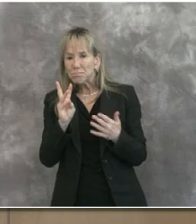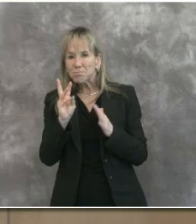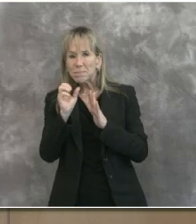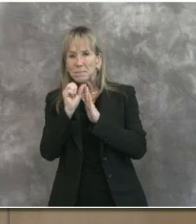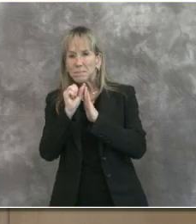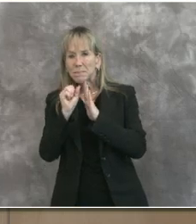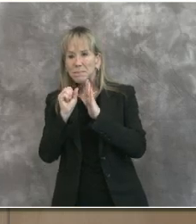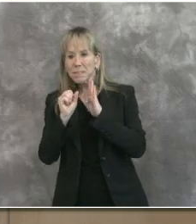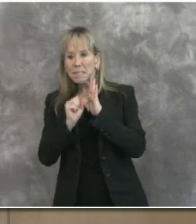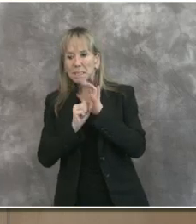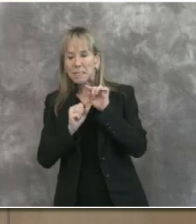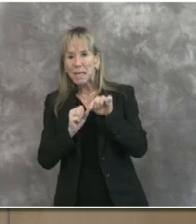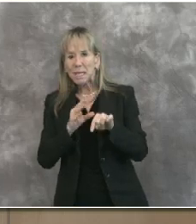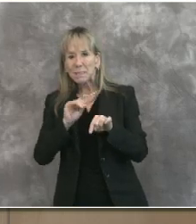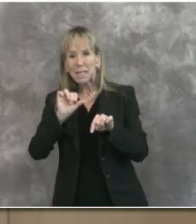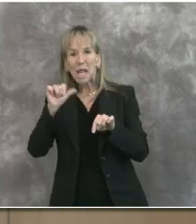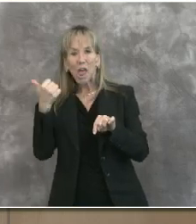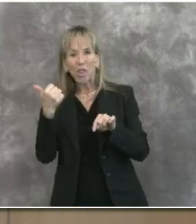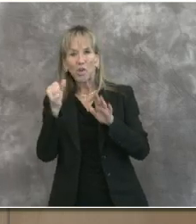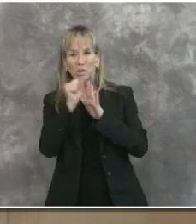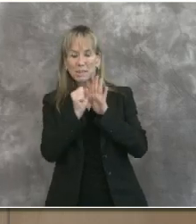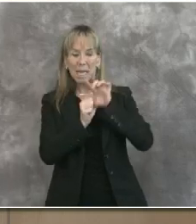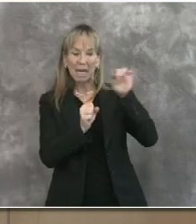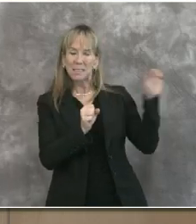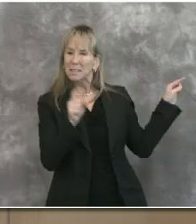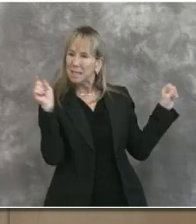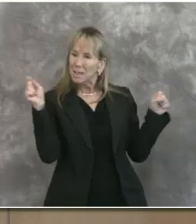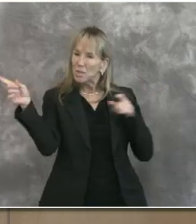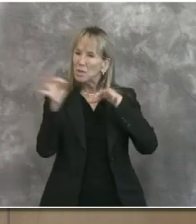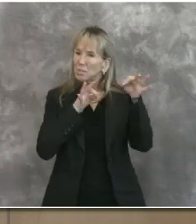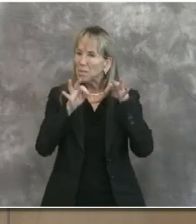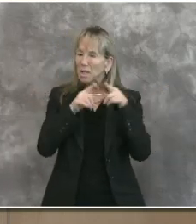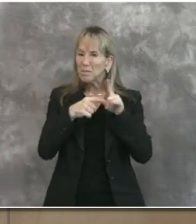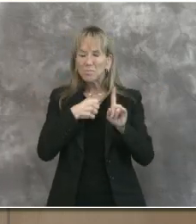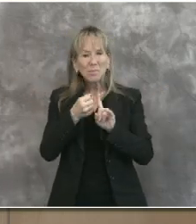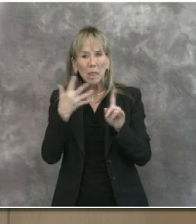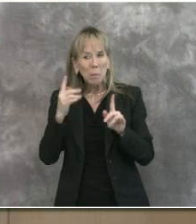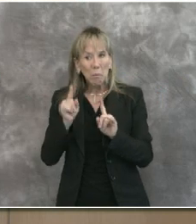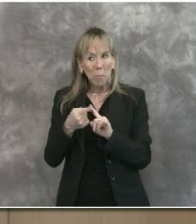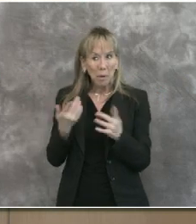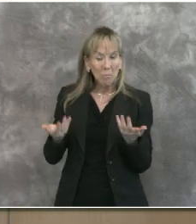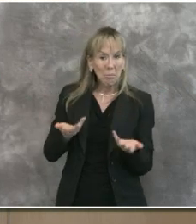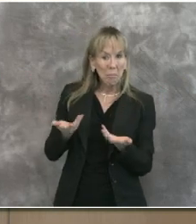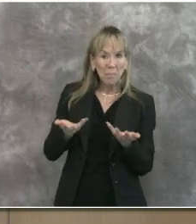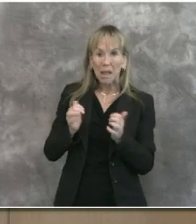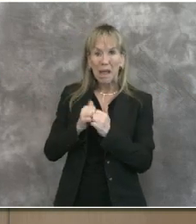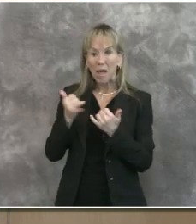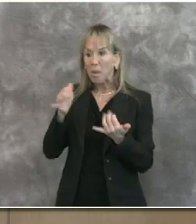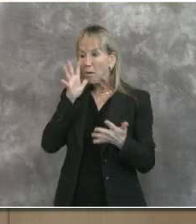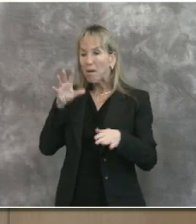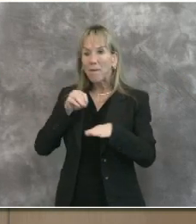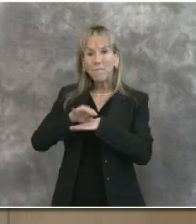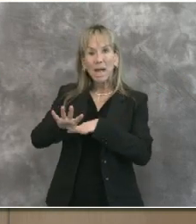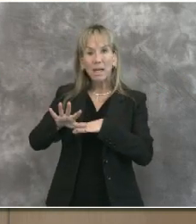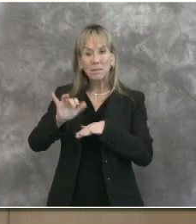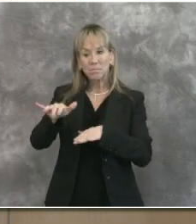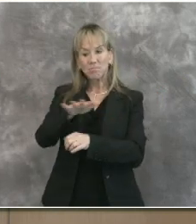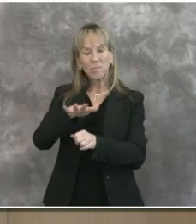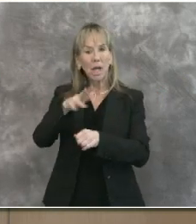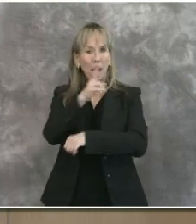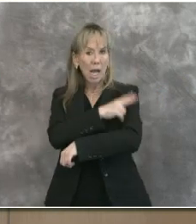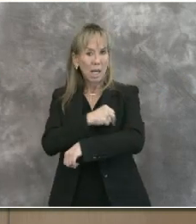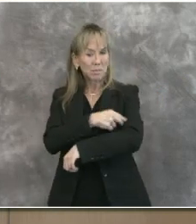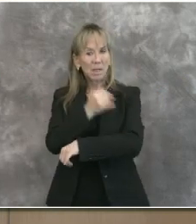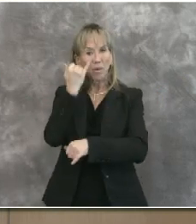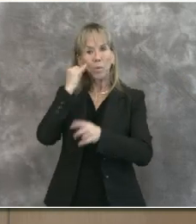state. So I wonder if you can tell me a little bit about kind of when we might, how does this affect our local hospitals in terms of